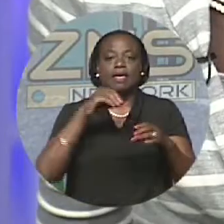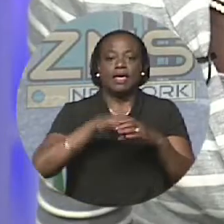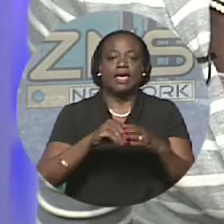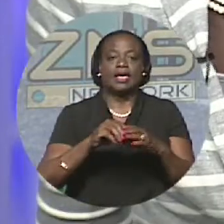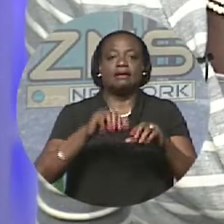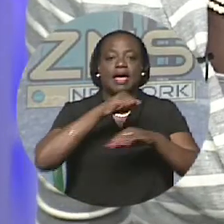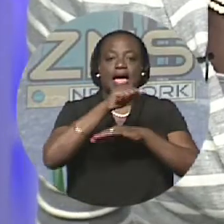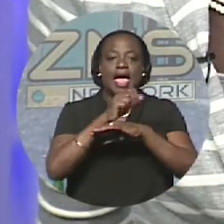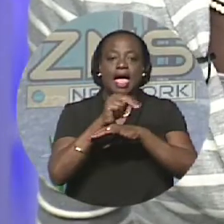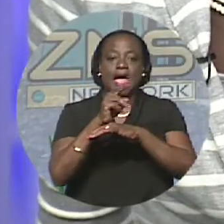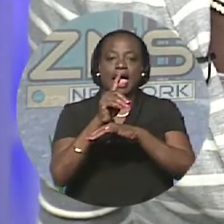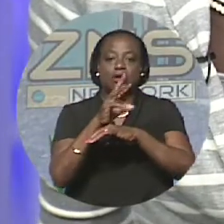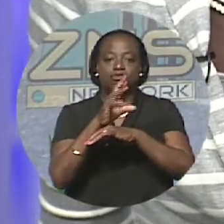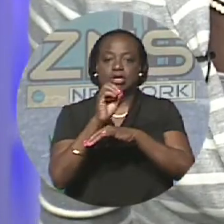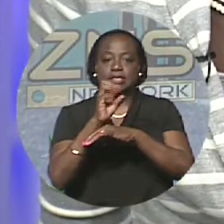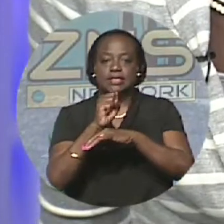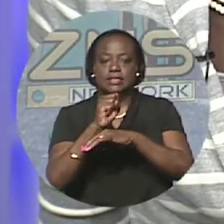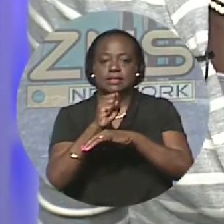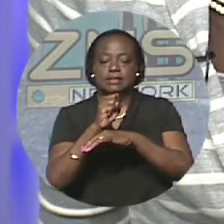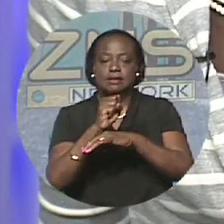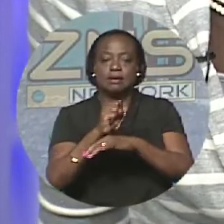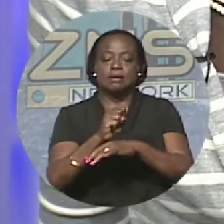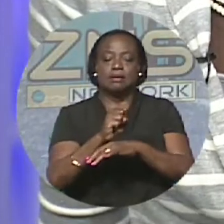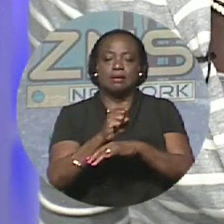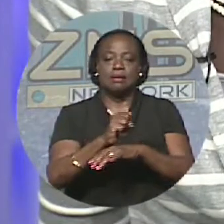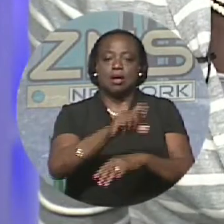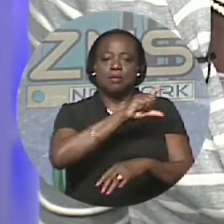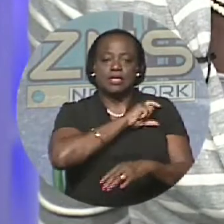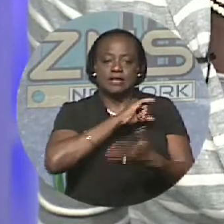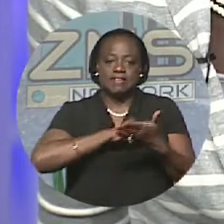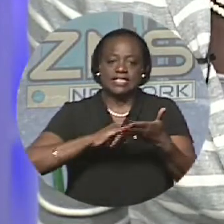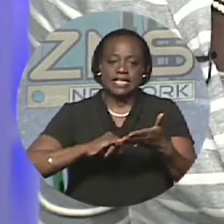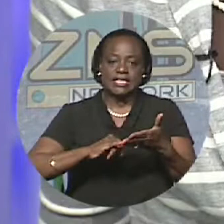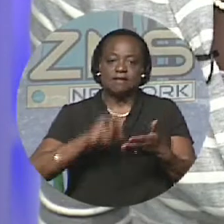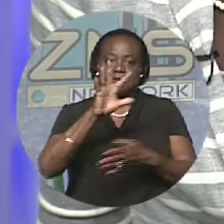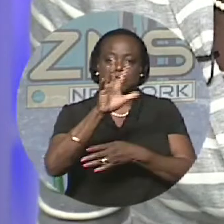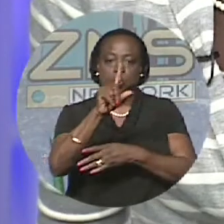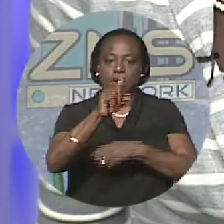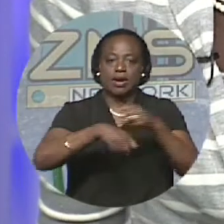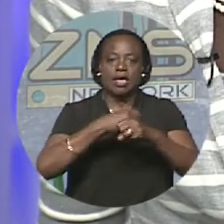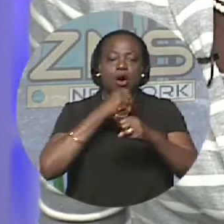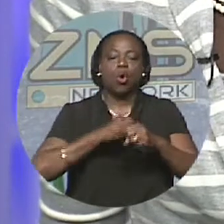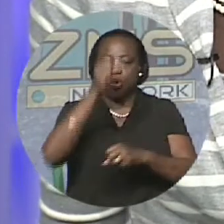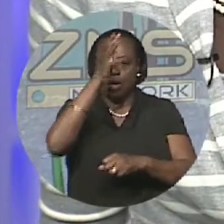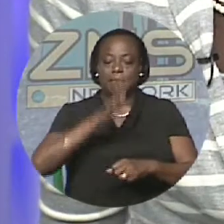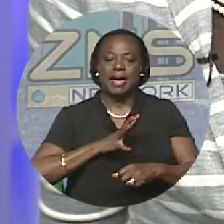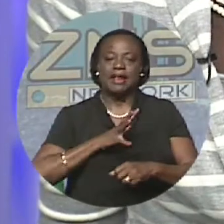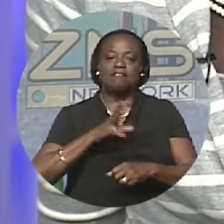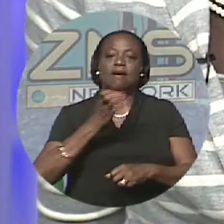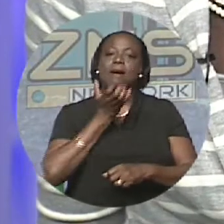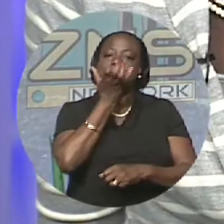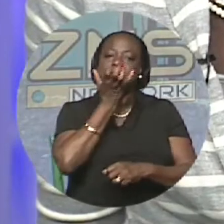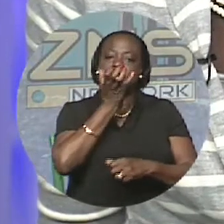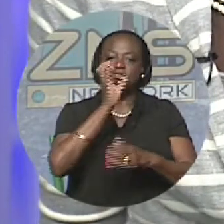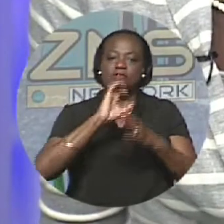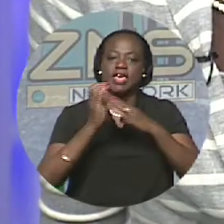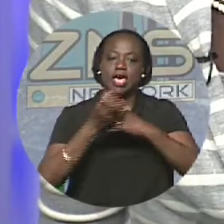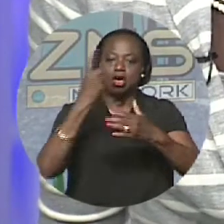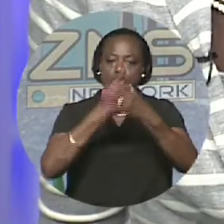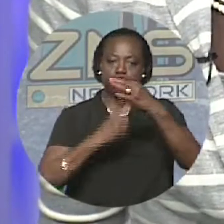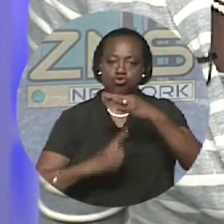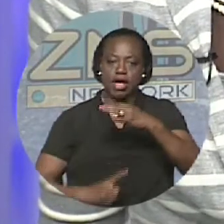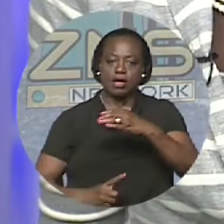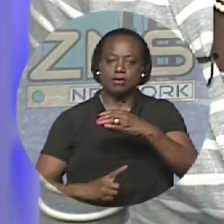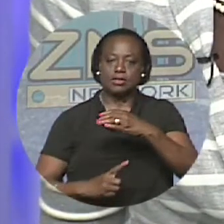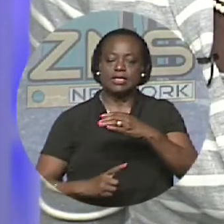Andros, police there are investigating the circumstances surrounding the death of a 51-year-old man of Mangrove Key, Andros, who apparently drowned while